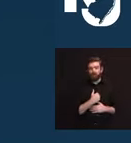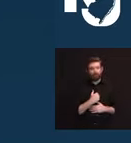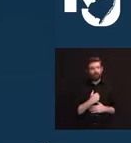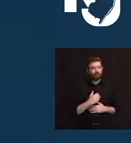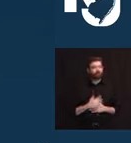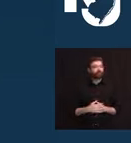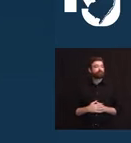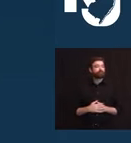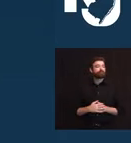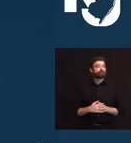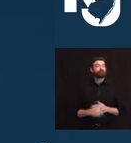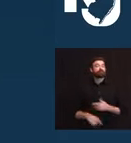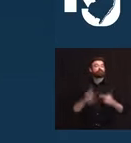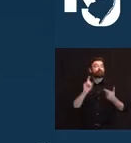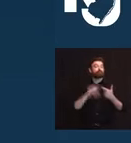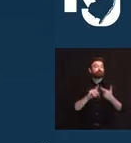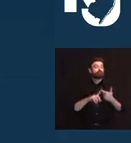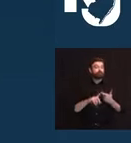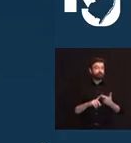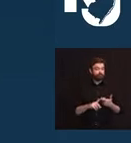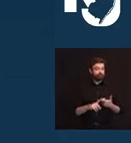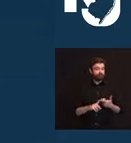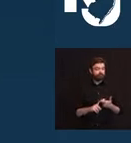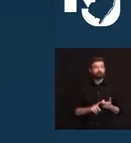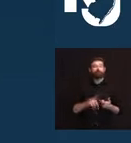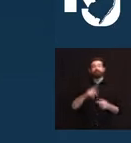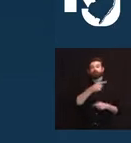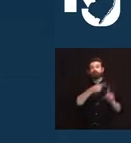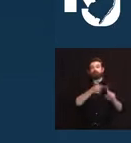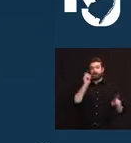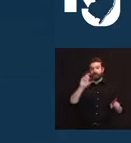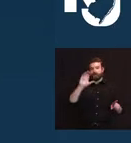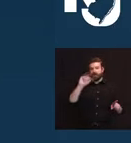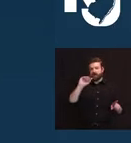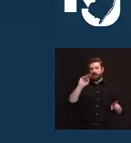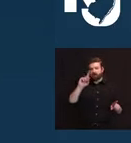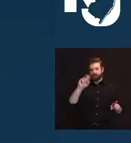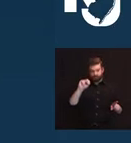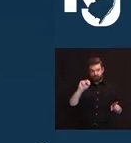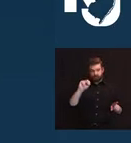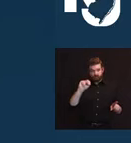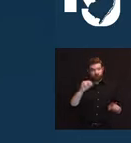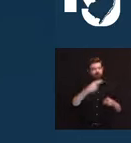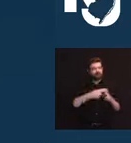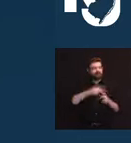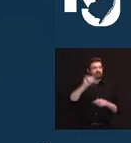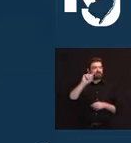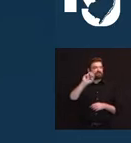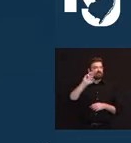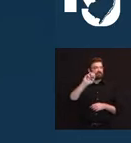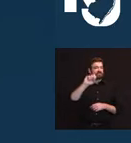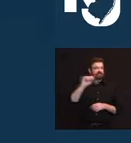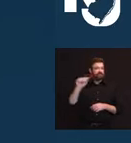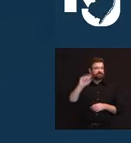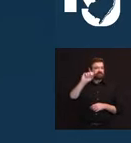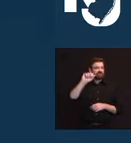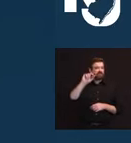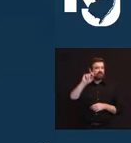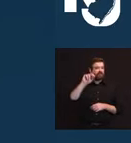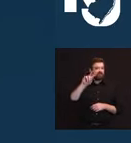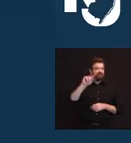Next, let's go south to Camden, the home of Teresa Sandoval. Teresa was born in Mexico and lost her parents when she was